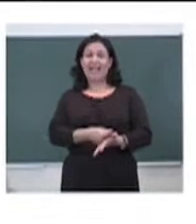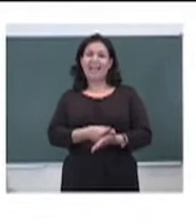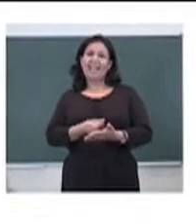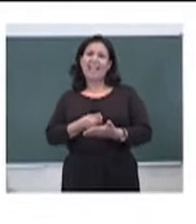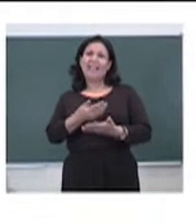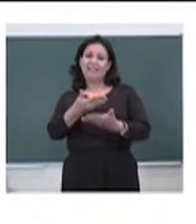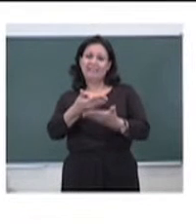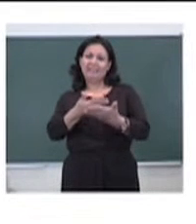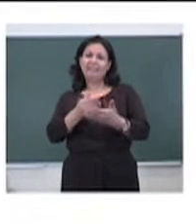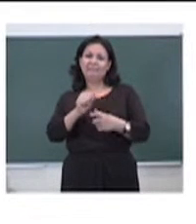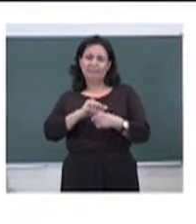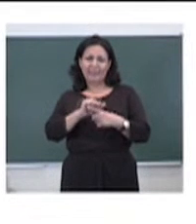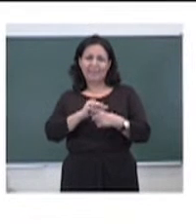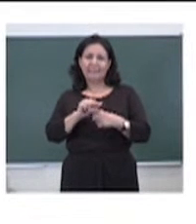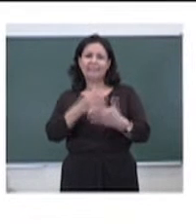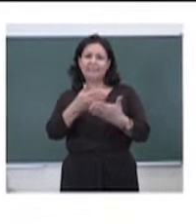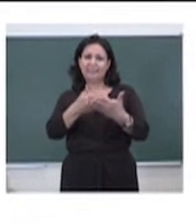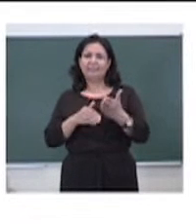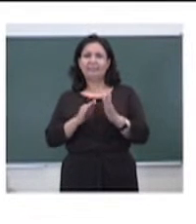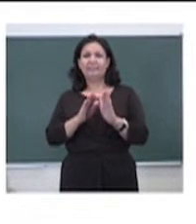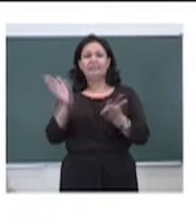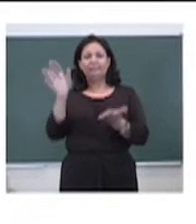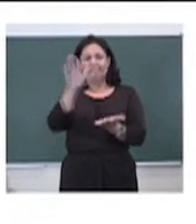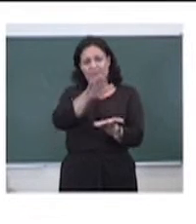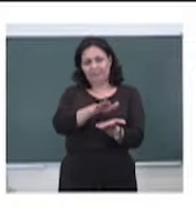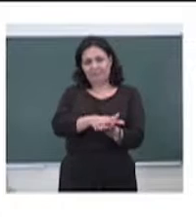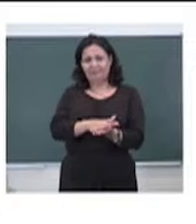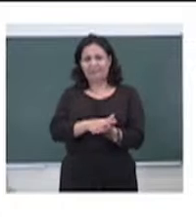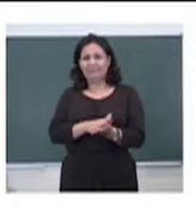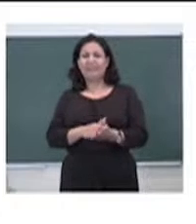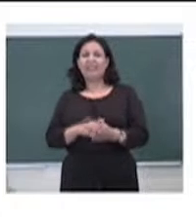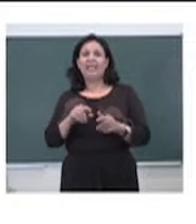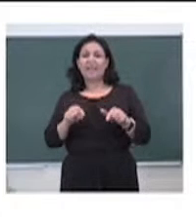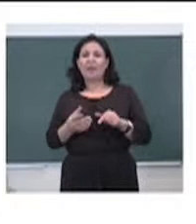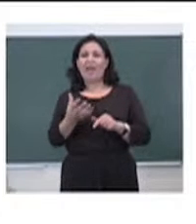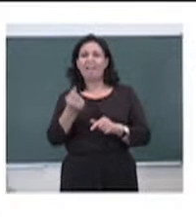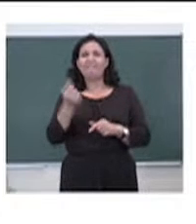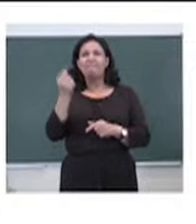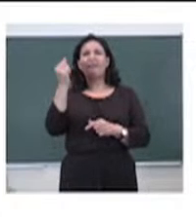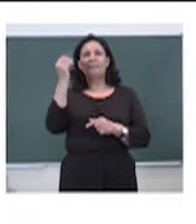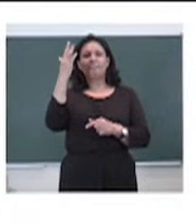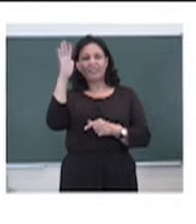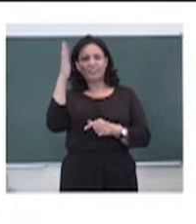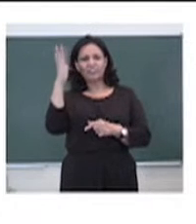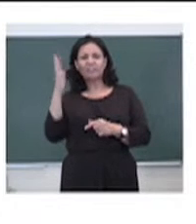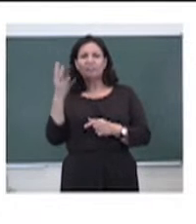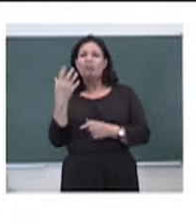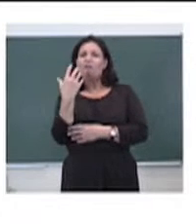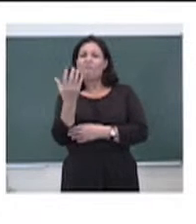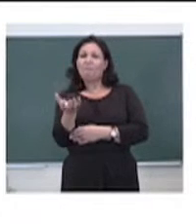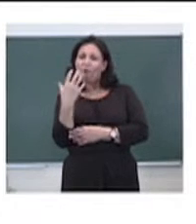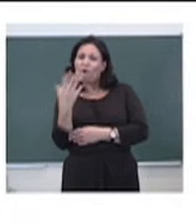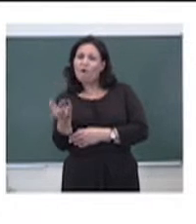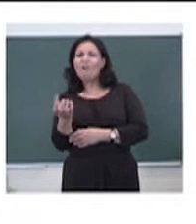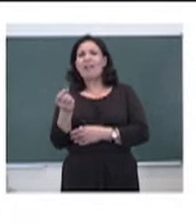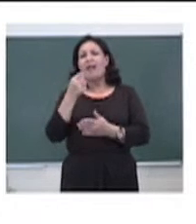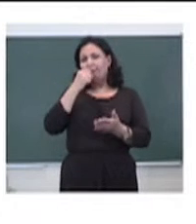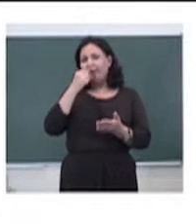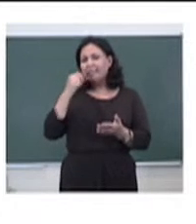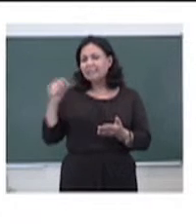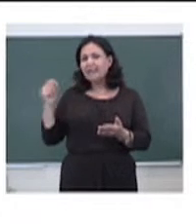page. Here we have pictures of a ball, a pencil,